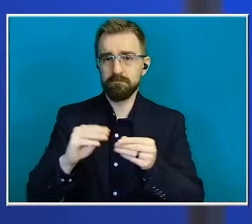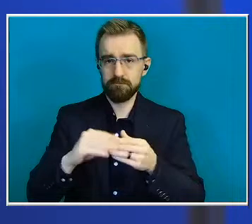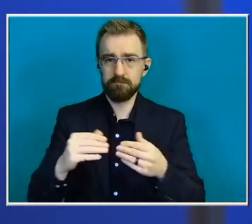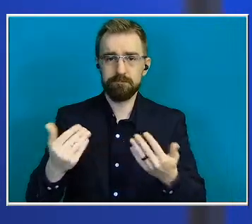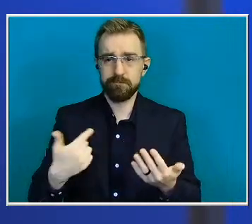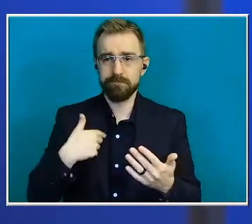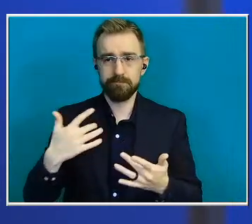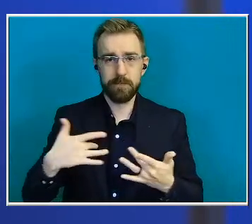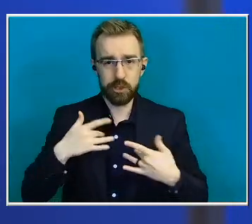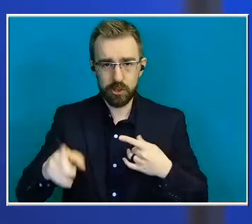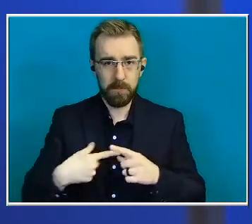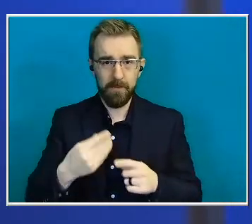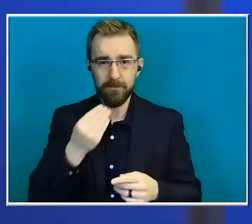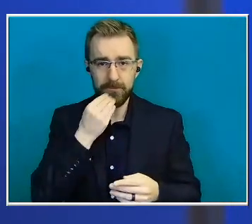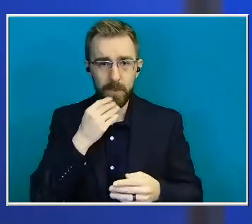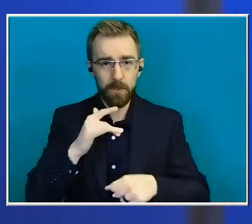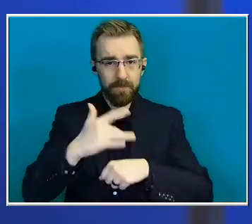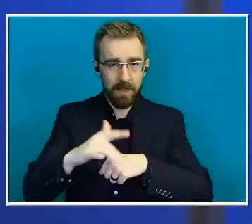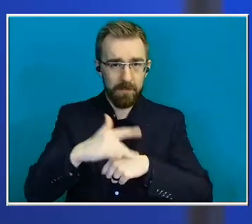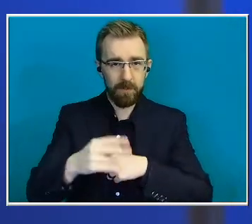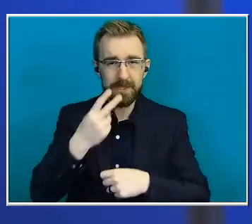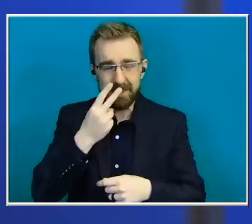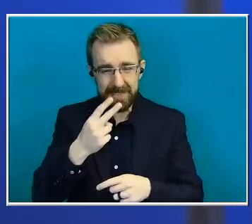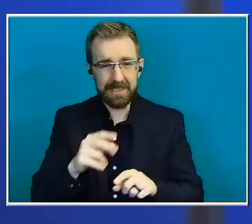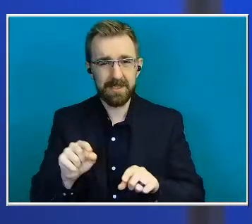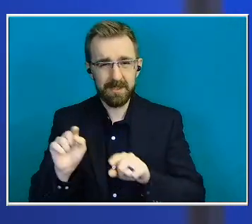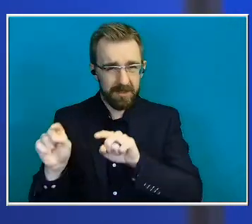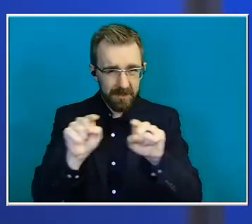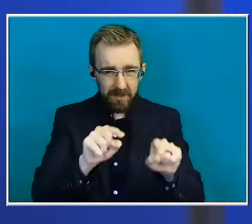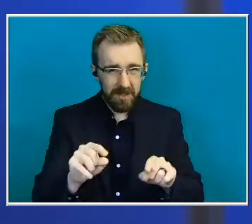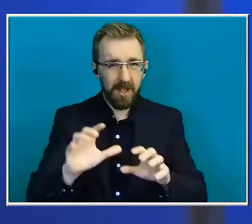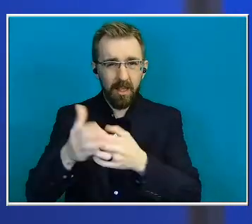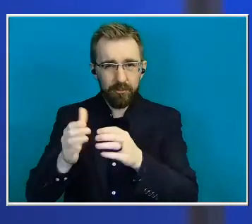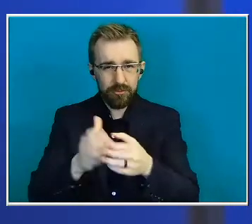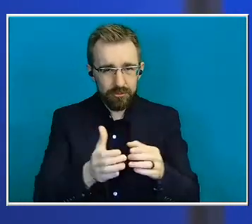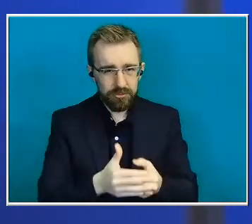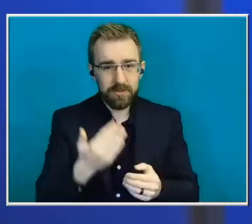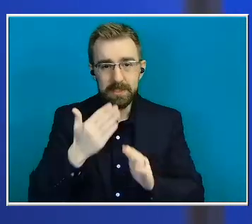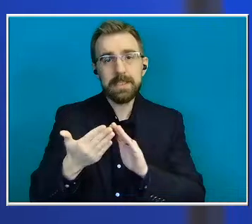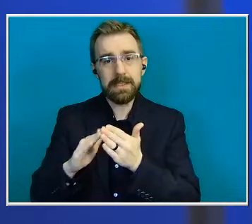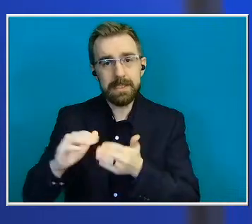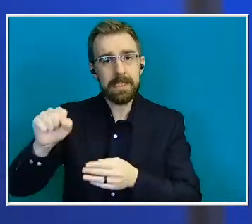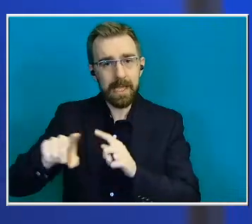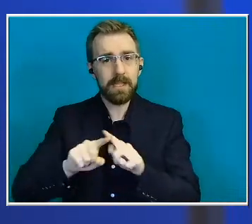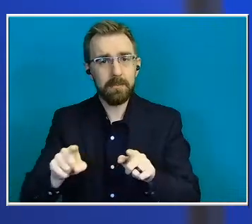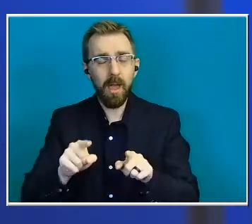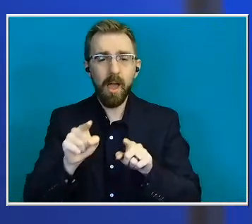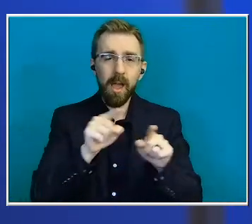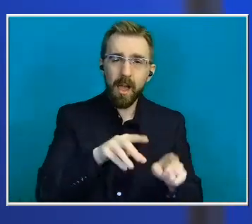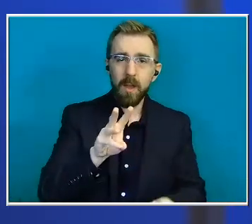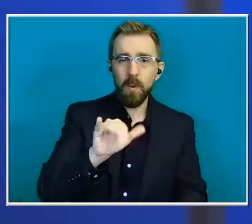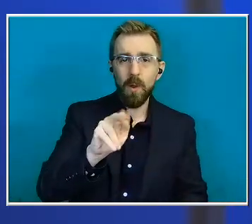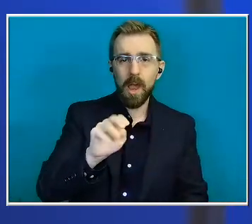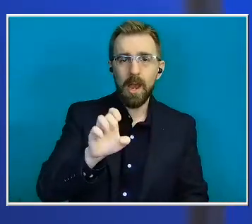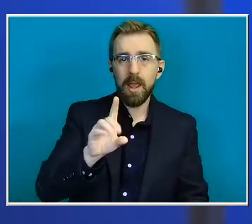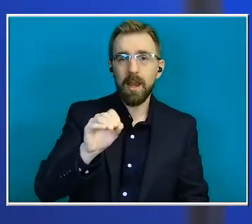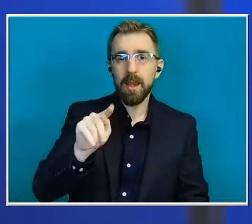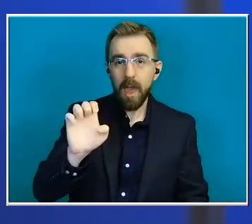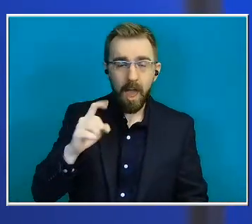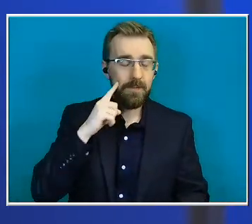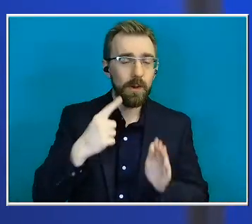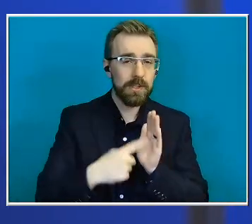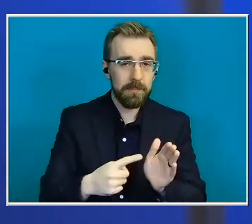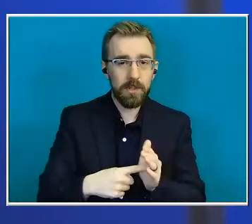at that, we see clusters. So we do see people all over the city, but we see clusters in Wyandotte County and on the east side of Kansas City and